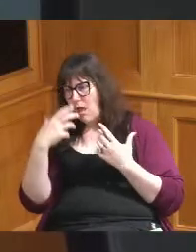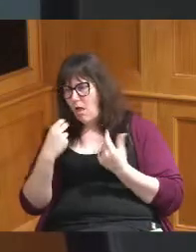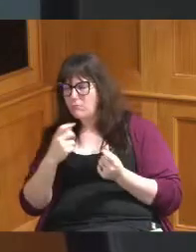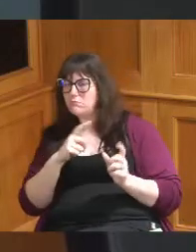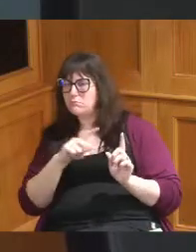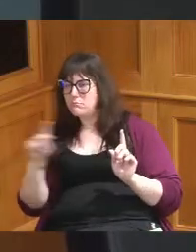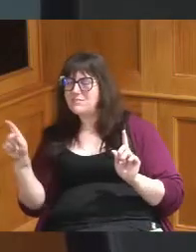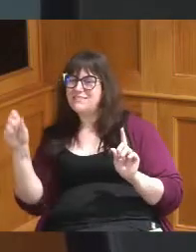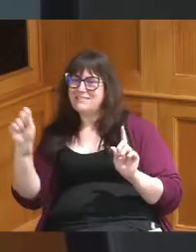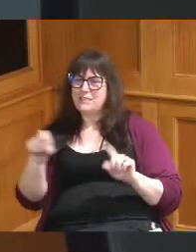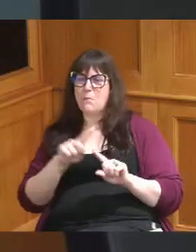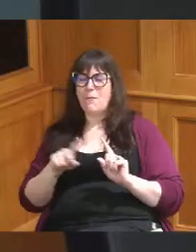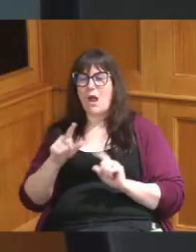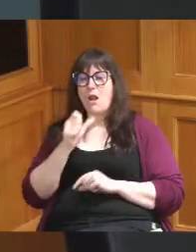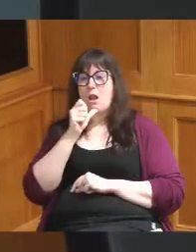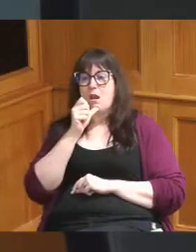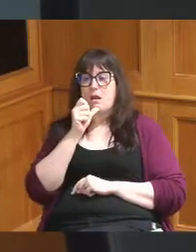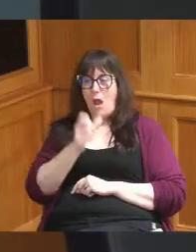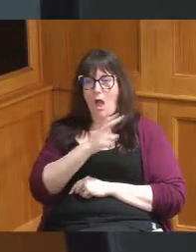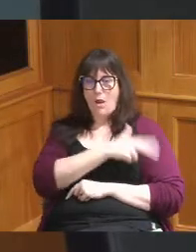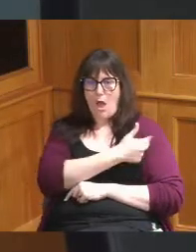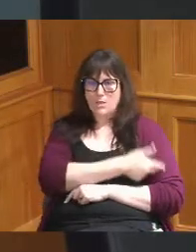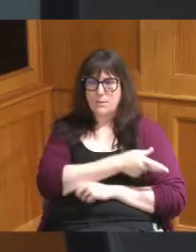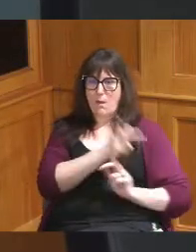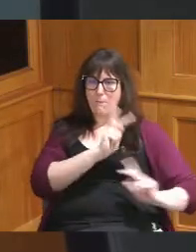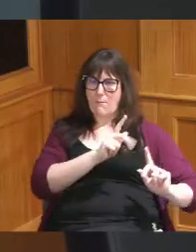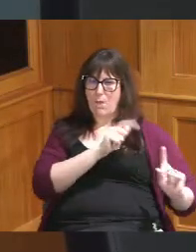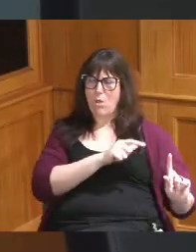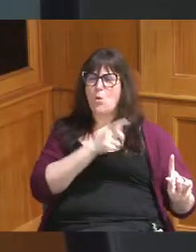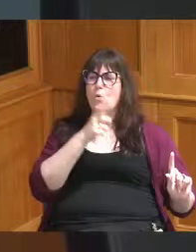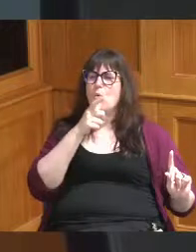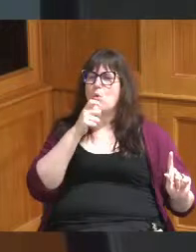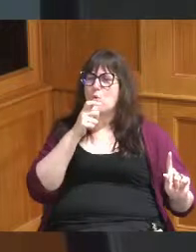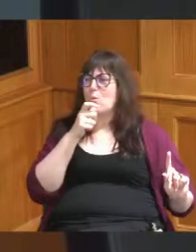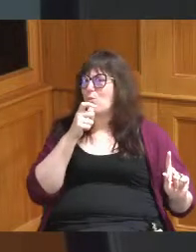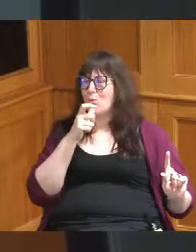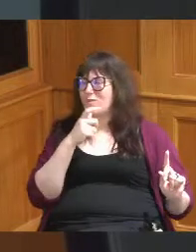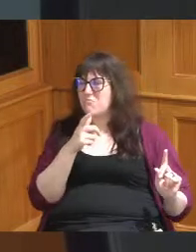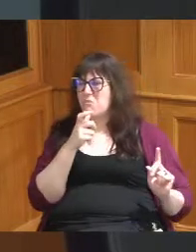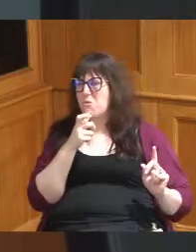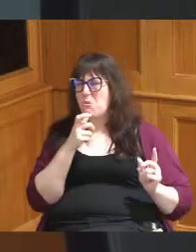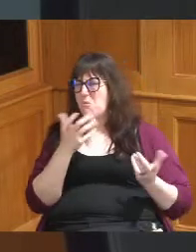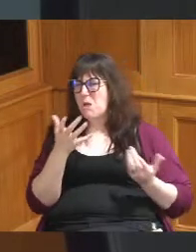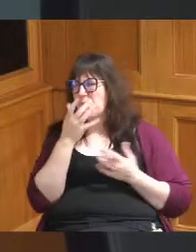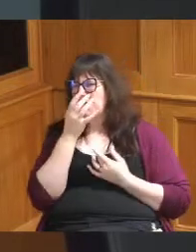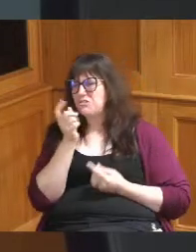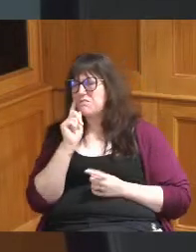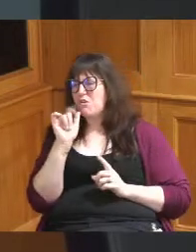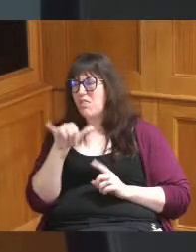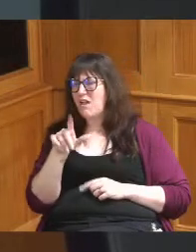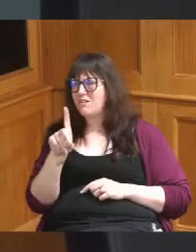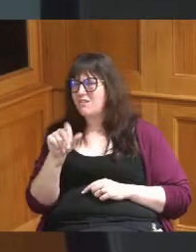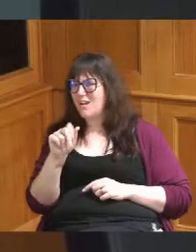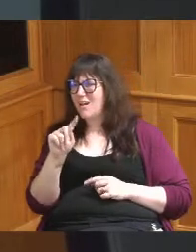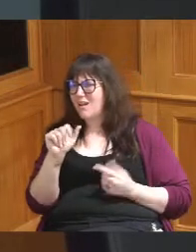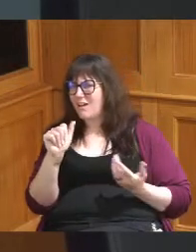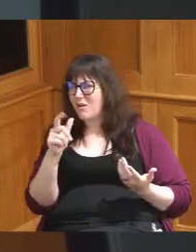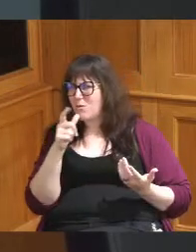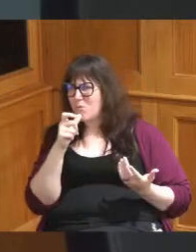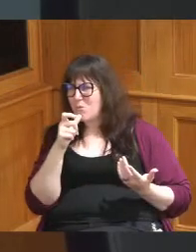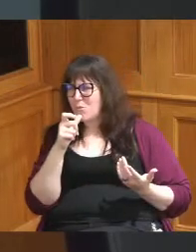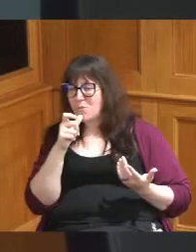when you talk about non-hospital stakeholders, who are you talking about? Who might be interested in this data? Thank